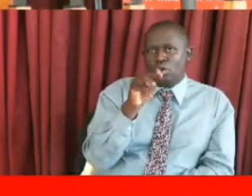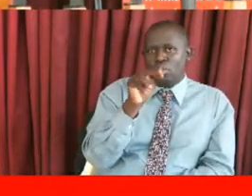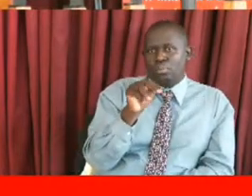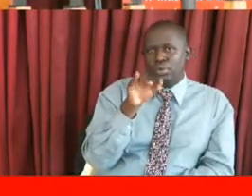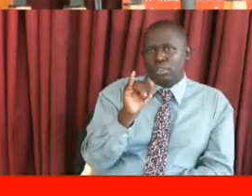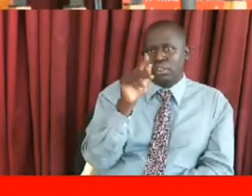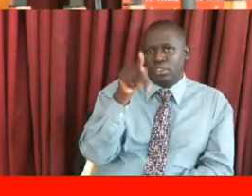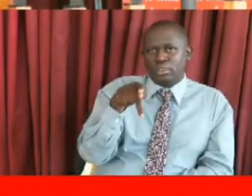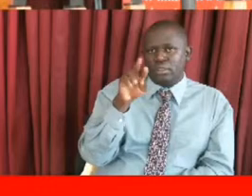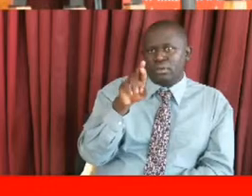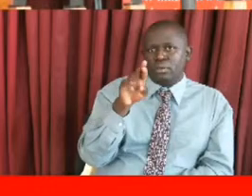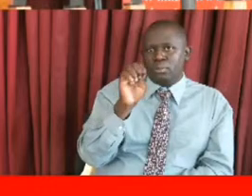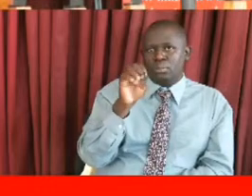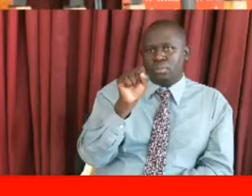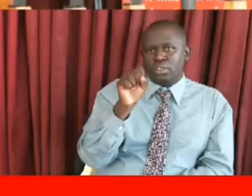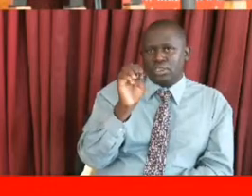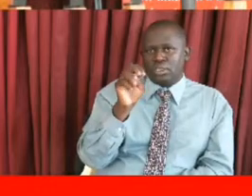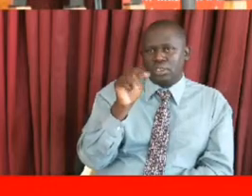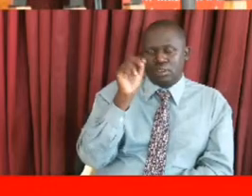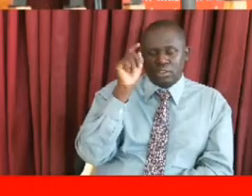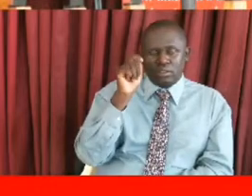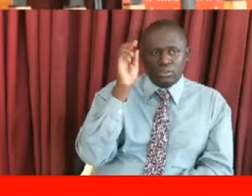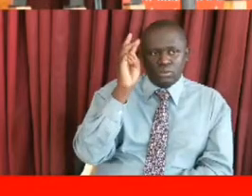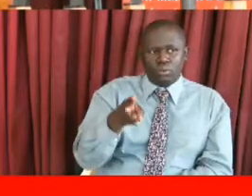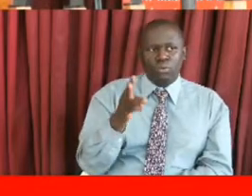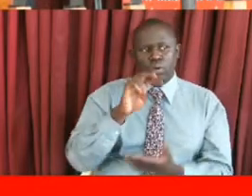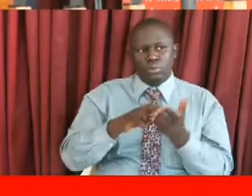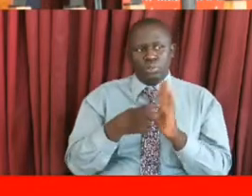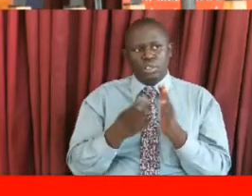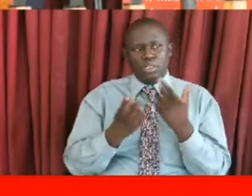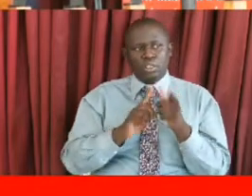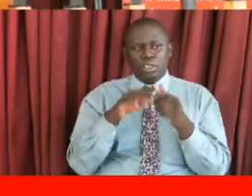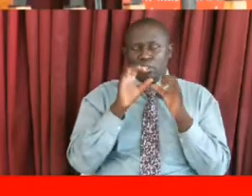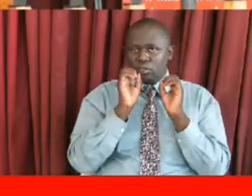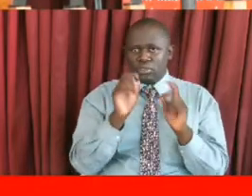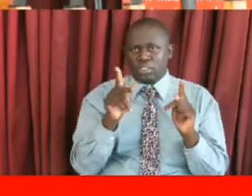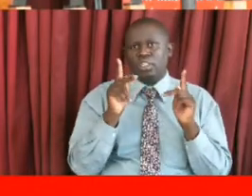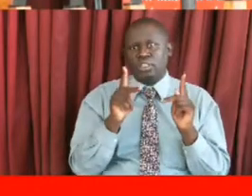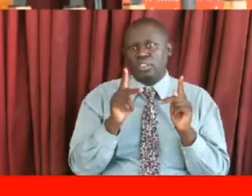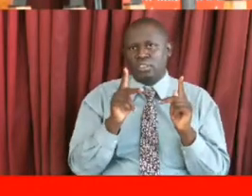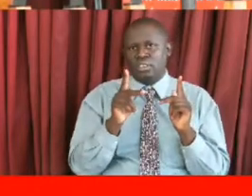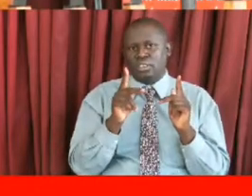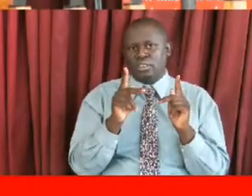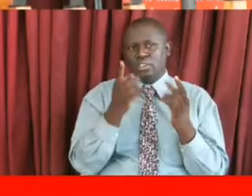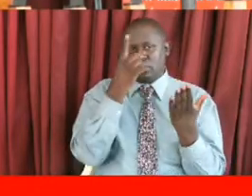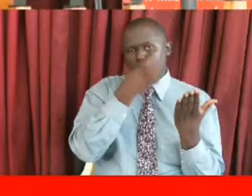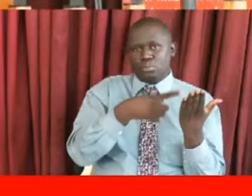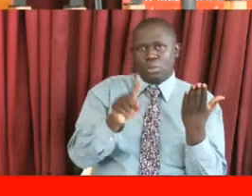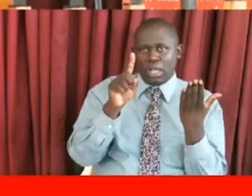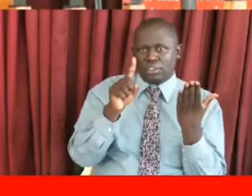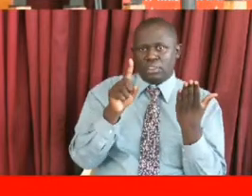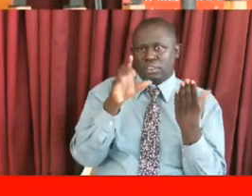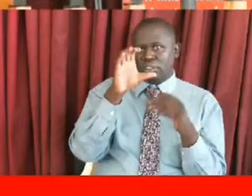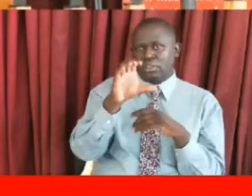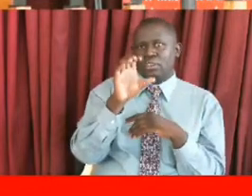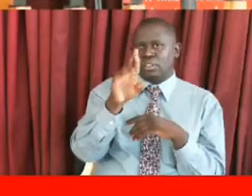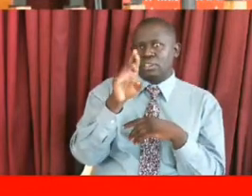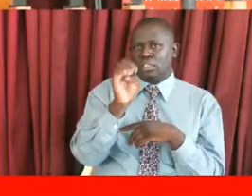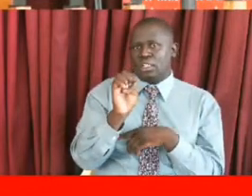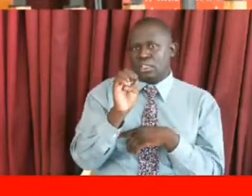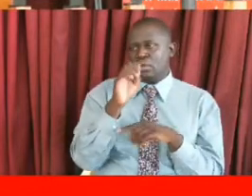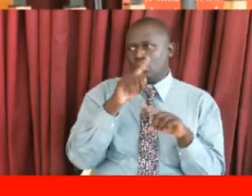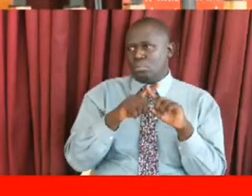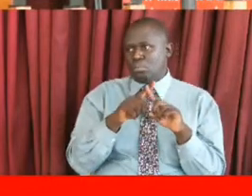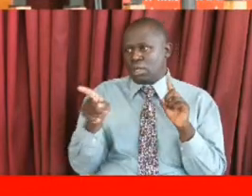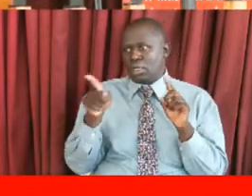omes would mean that's okay to pass but according to the message of the